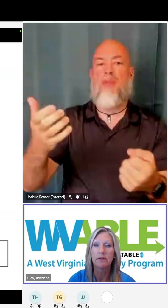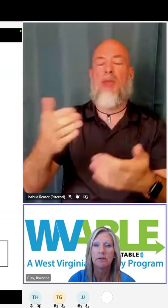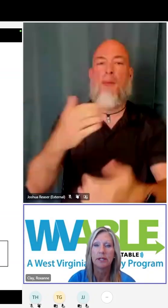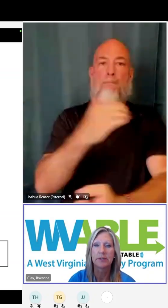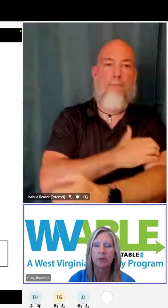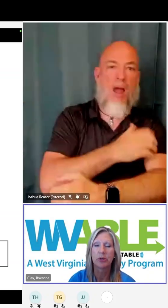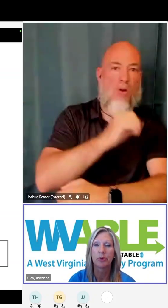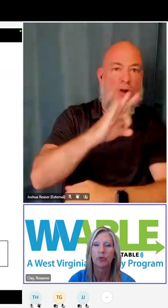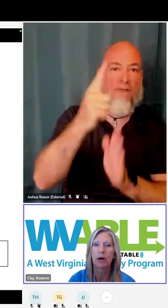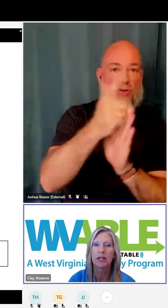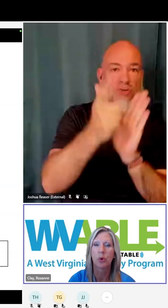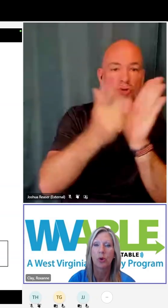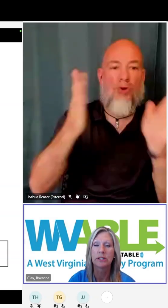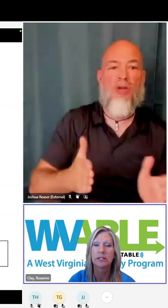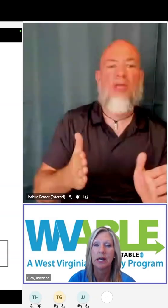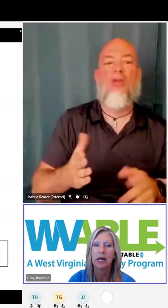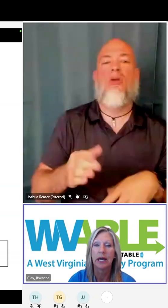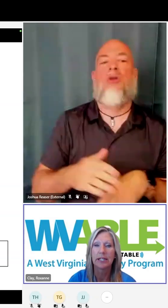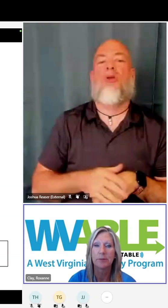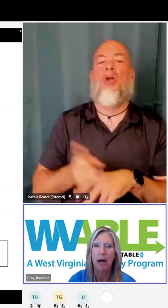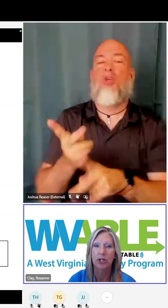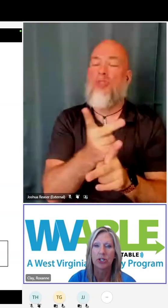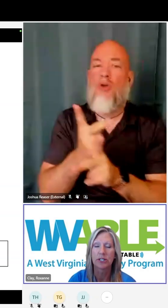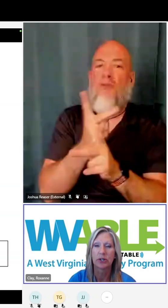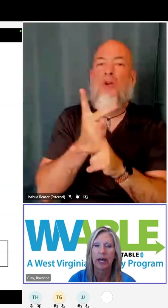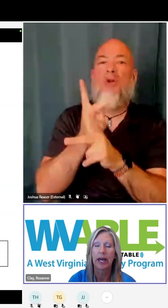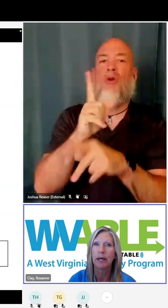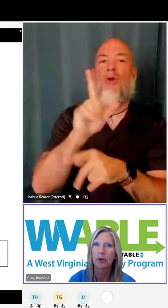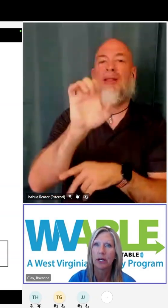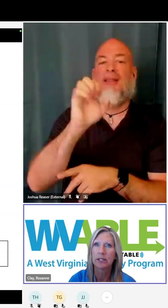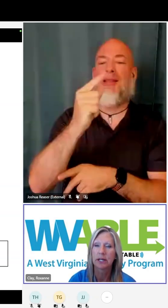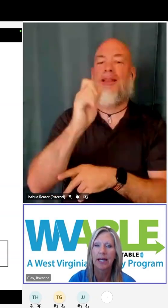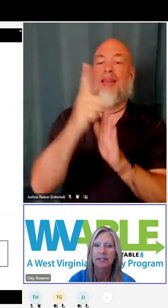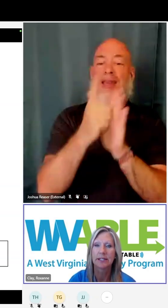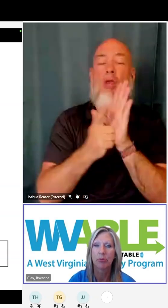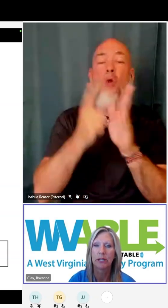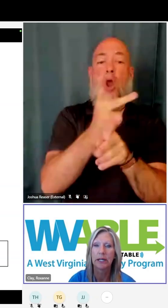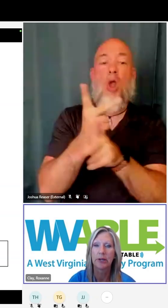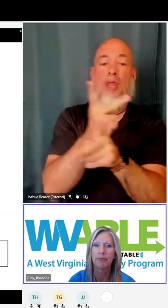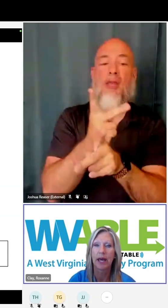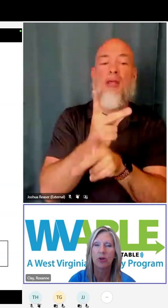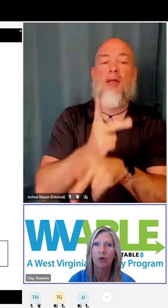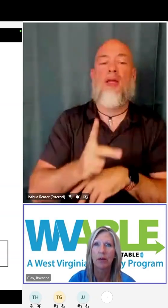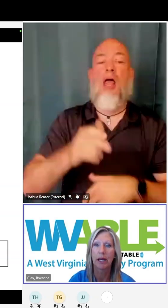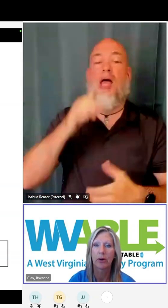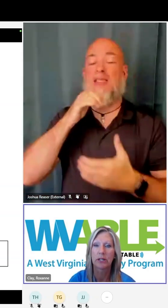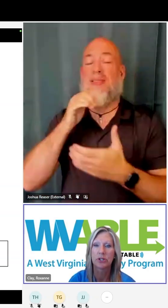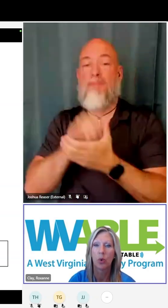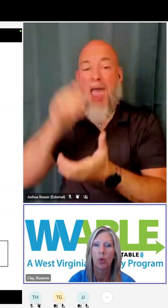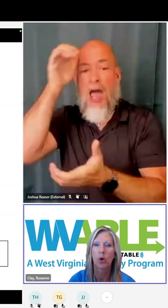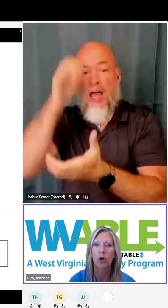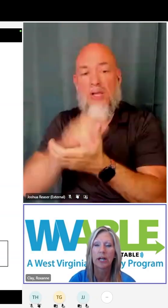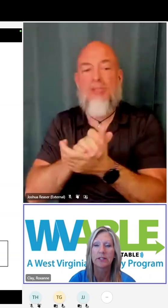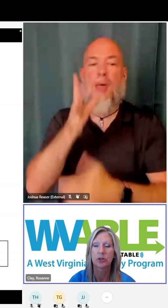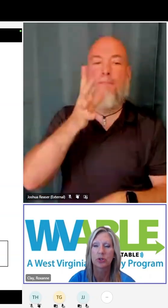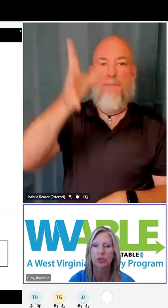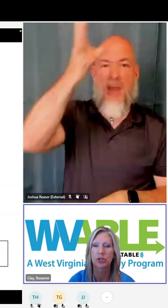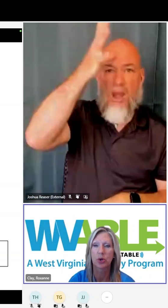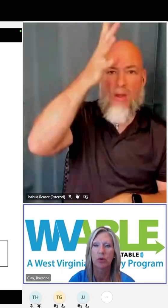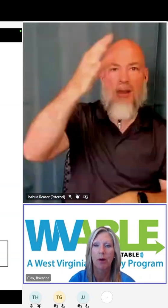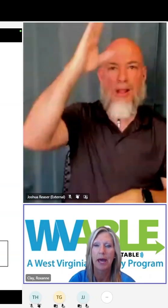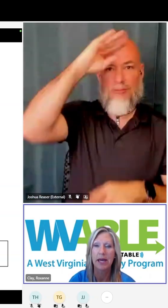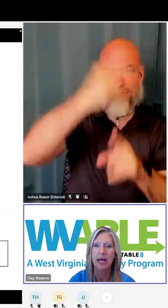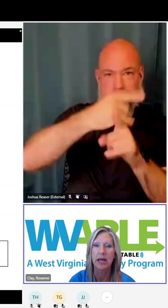legal guardian that's been approved by the courts, a spouse, a parent, a sibling, a grandparent, or a